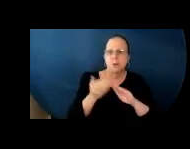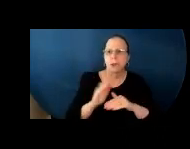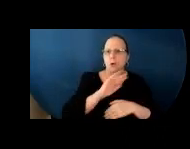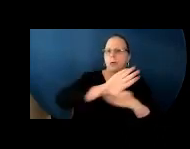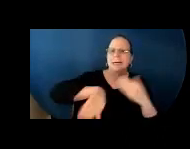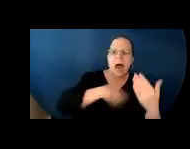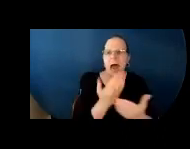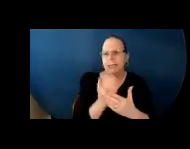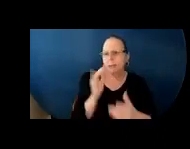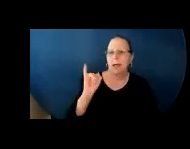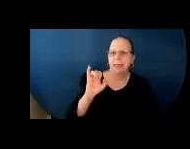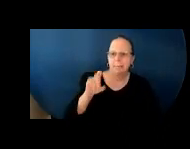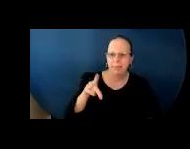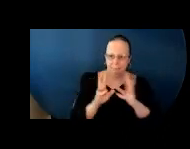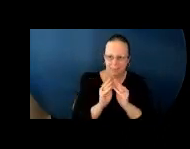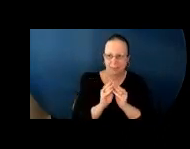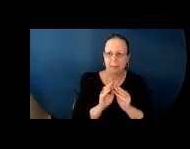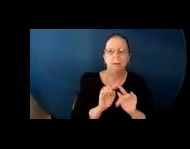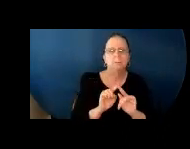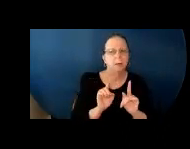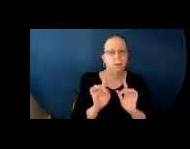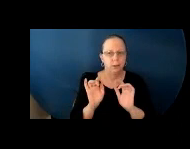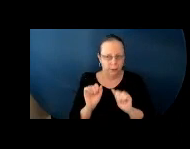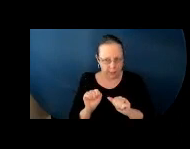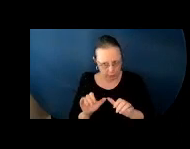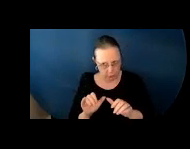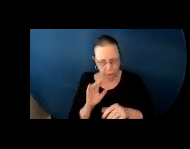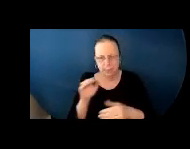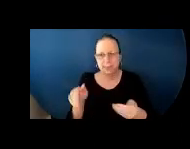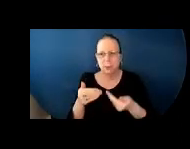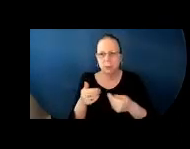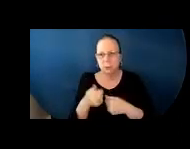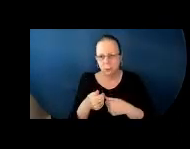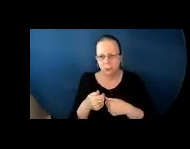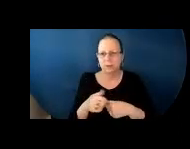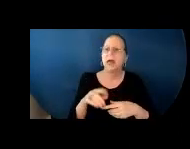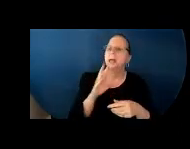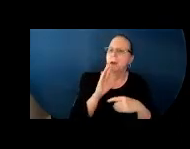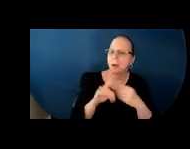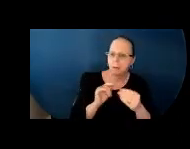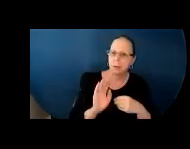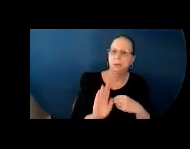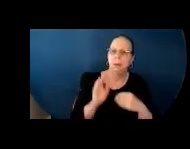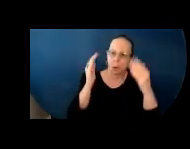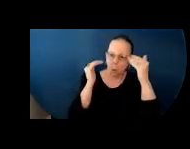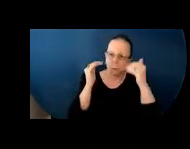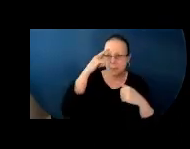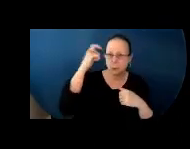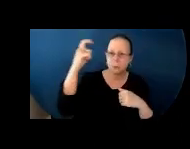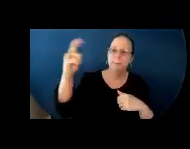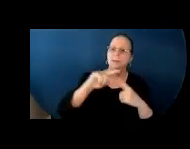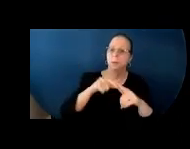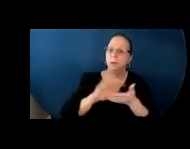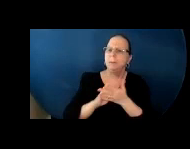could do is introduce yourself and talk about your hopes and dreams for when you get out of high school, right? Starting